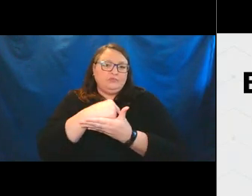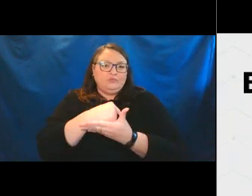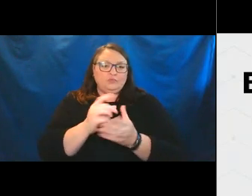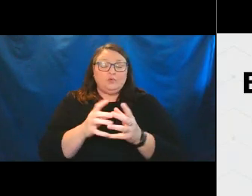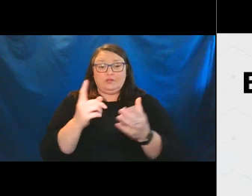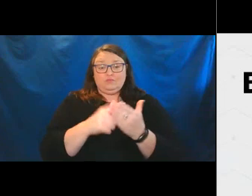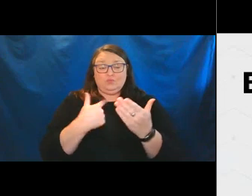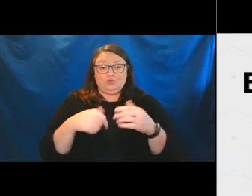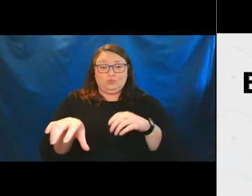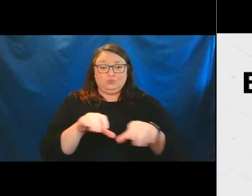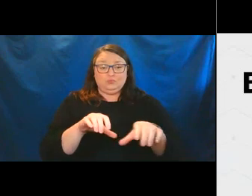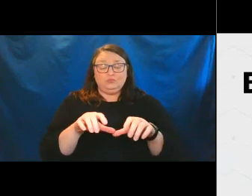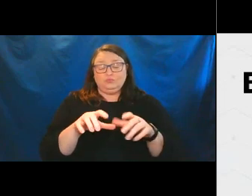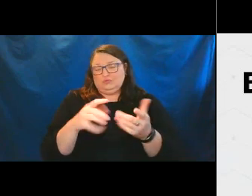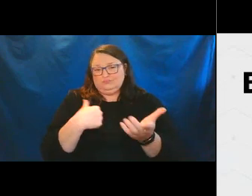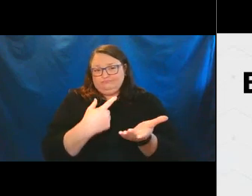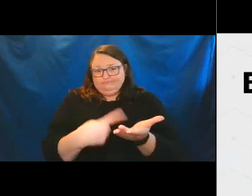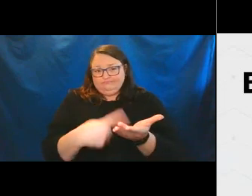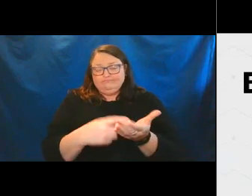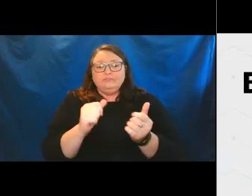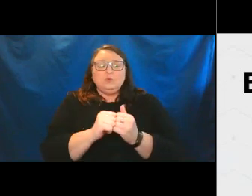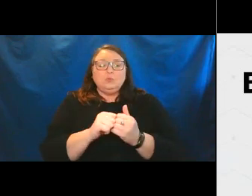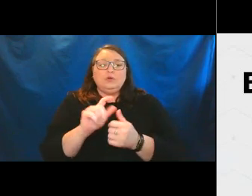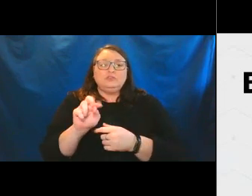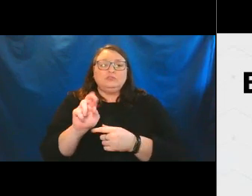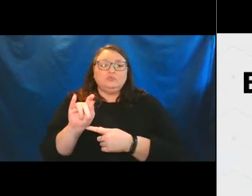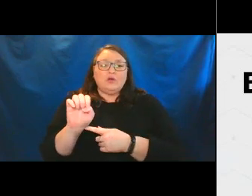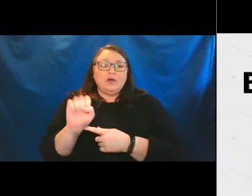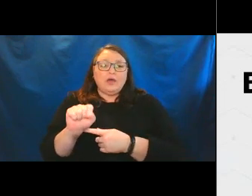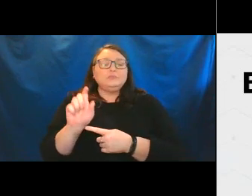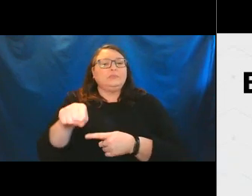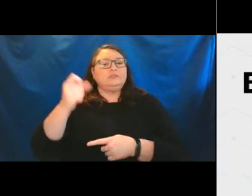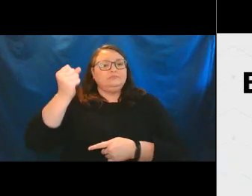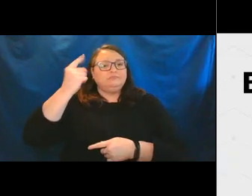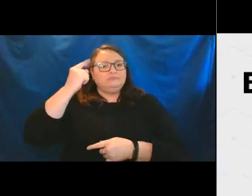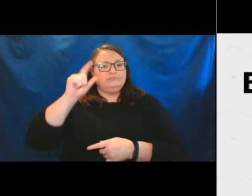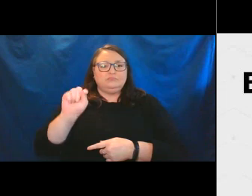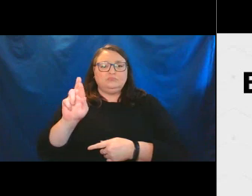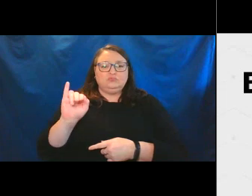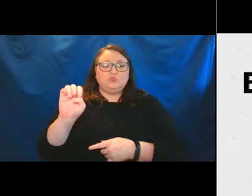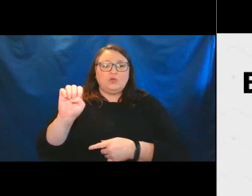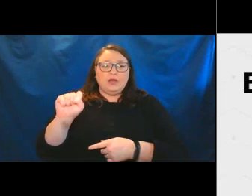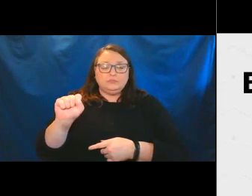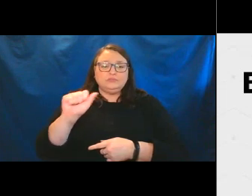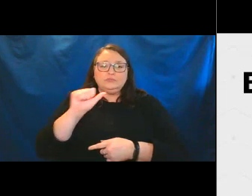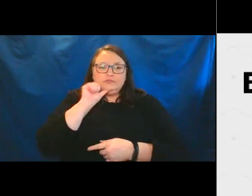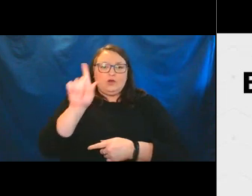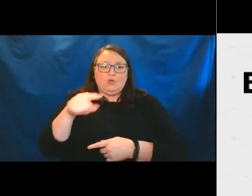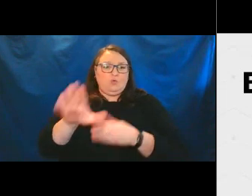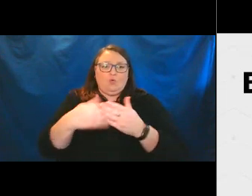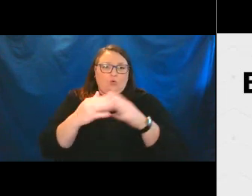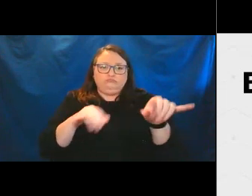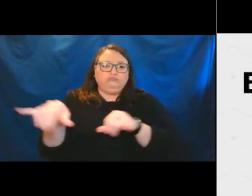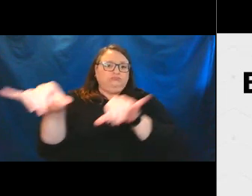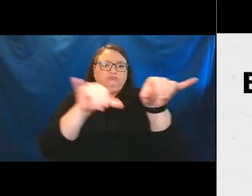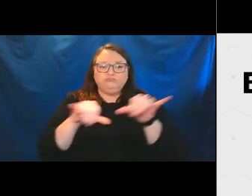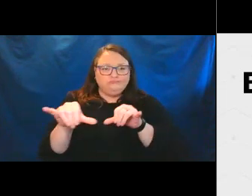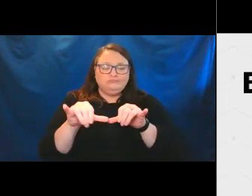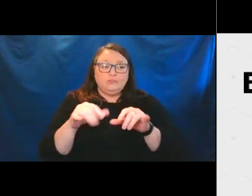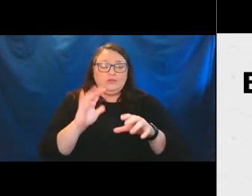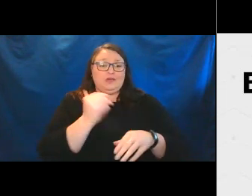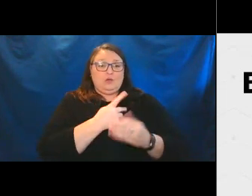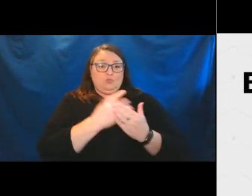talking about when it comes to tribes and tribal nations needs to be understood that tribes are not a monolith. So our project is just speaking to our region and